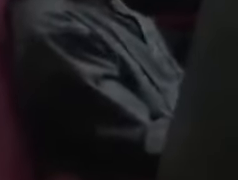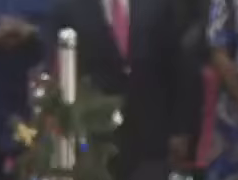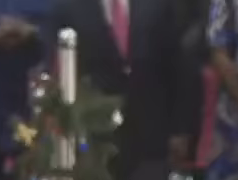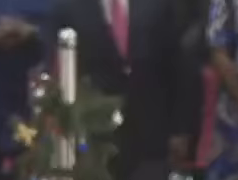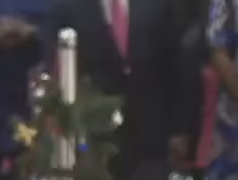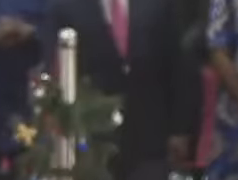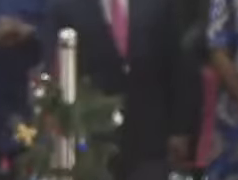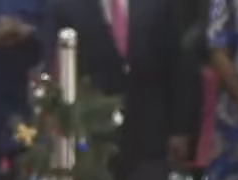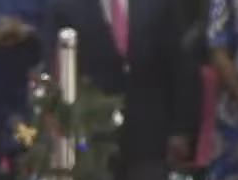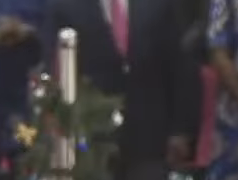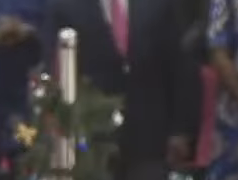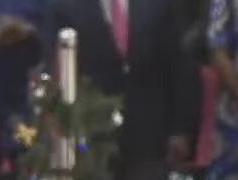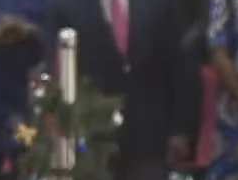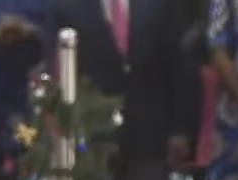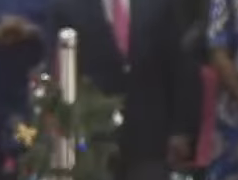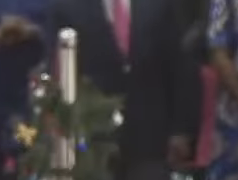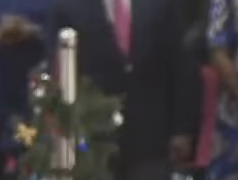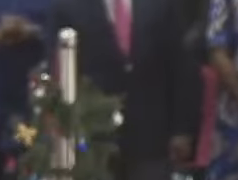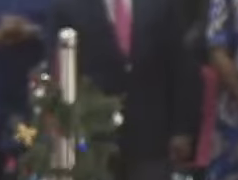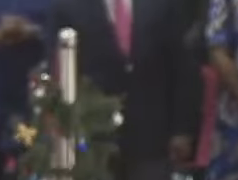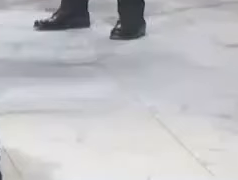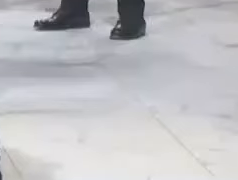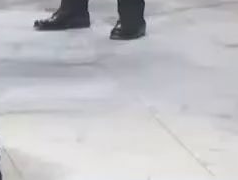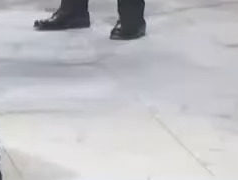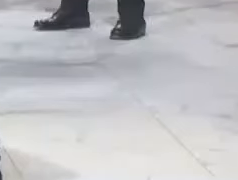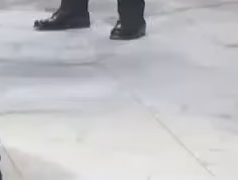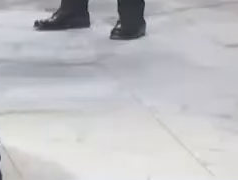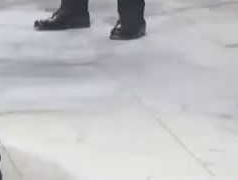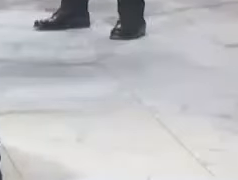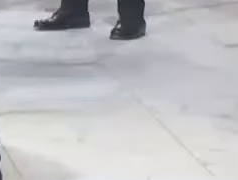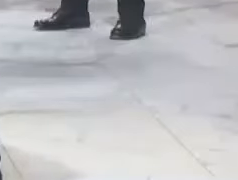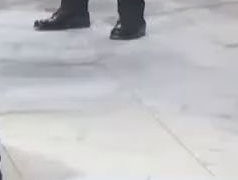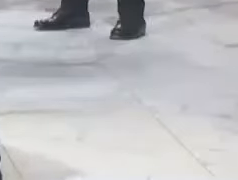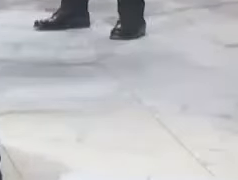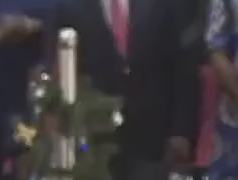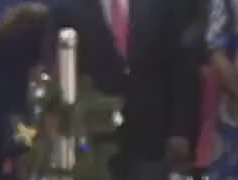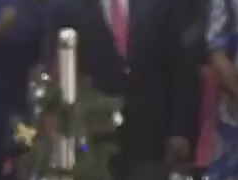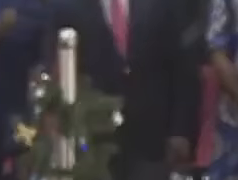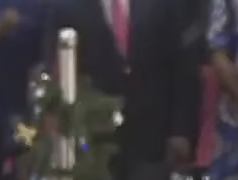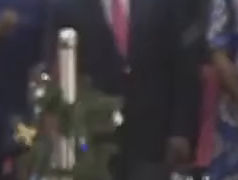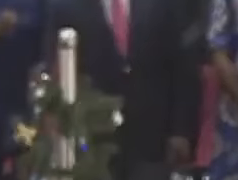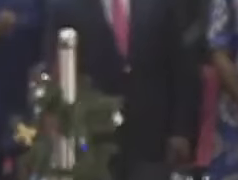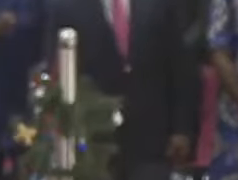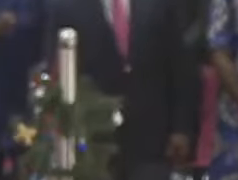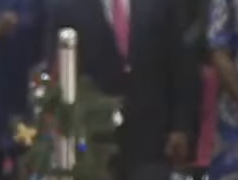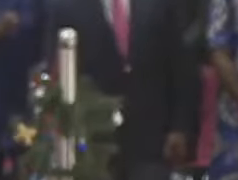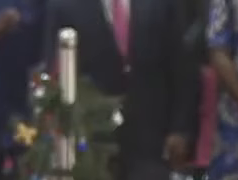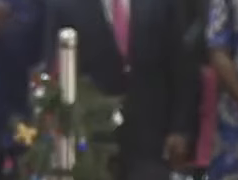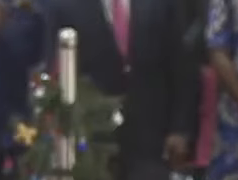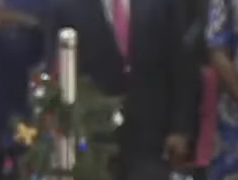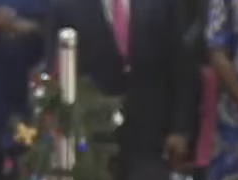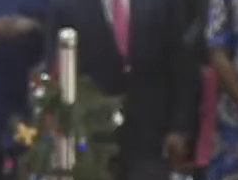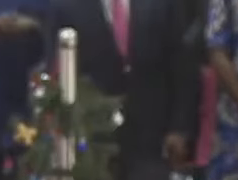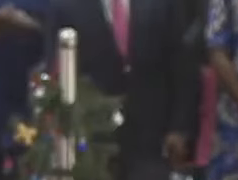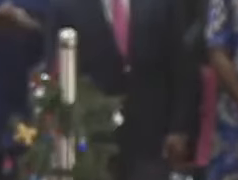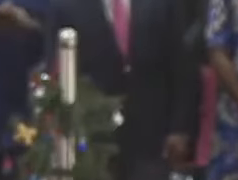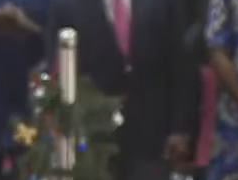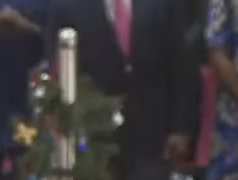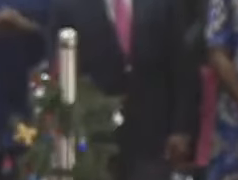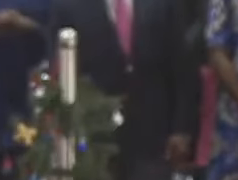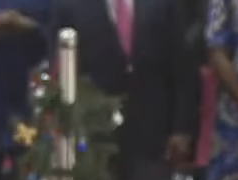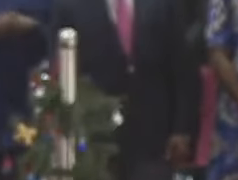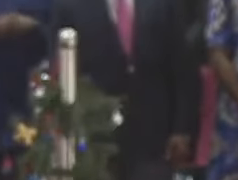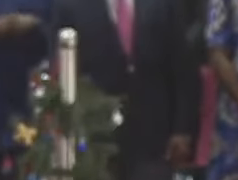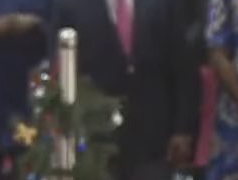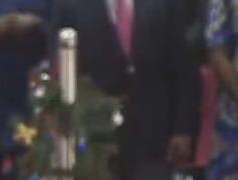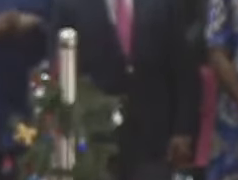By the time we meet again, let them be full of testimonies. Thank you, Almighty God, for